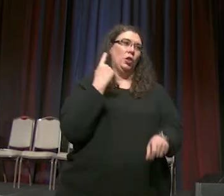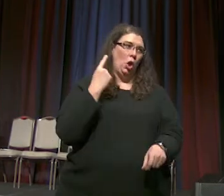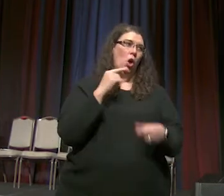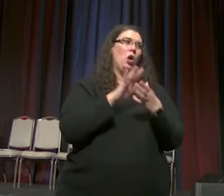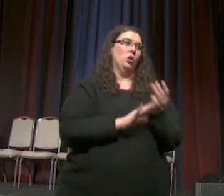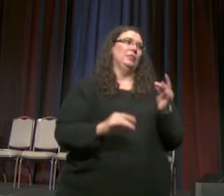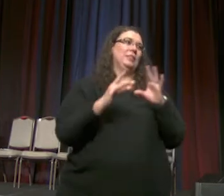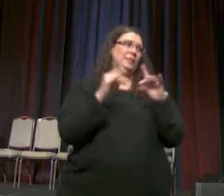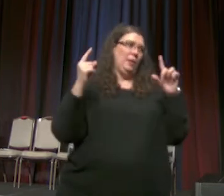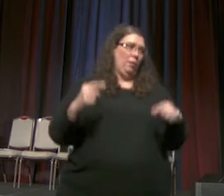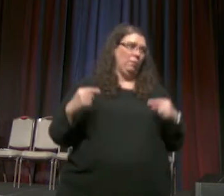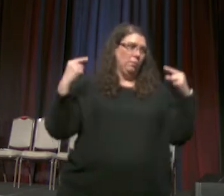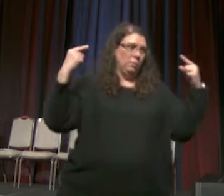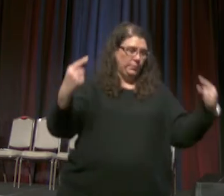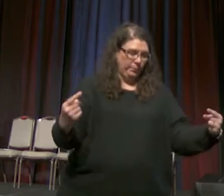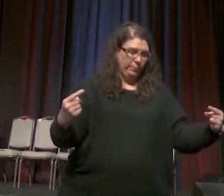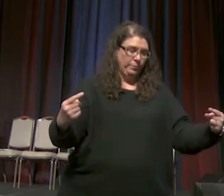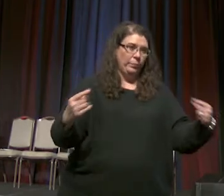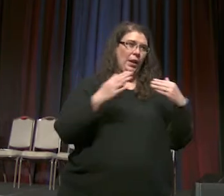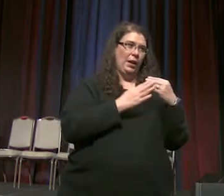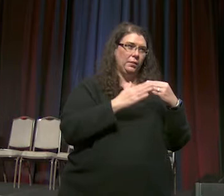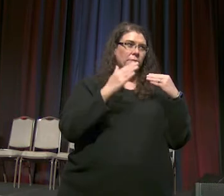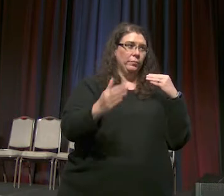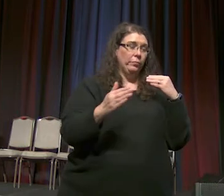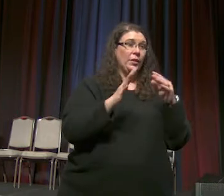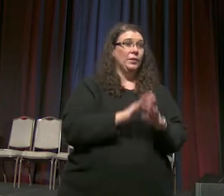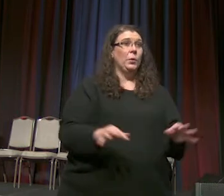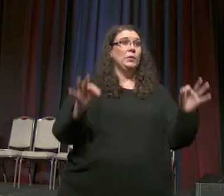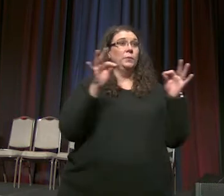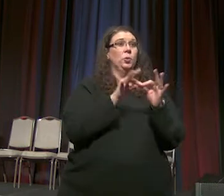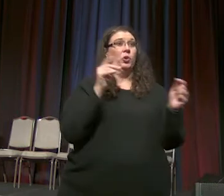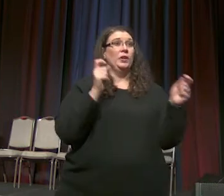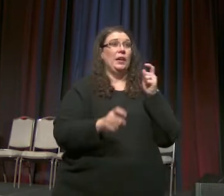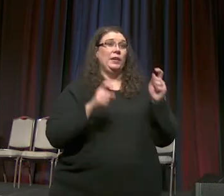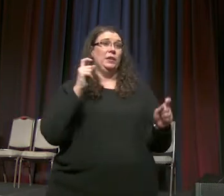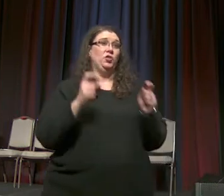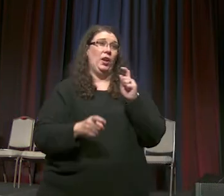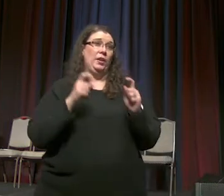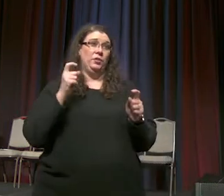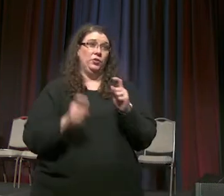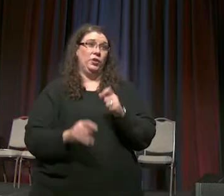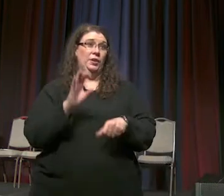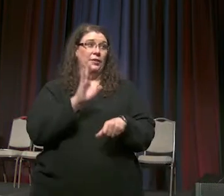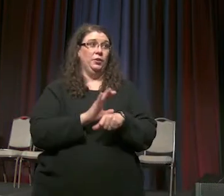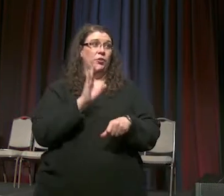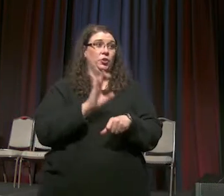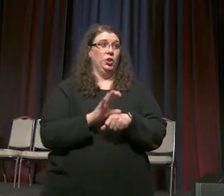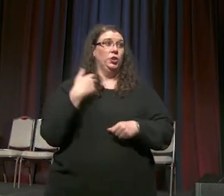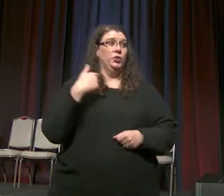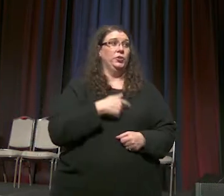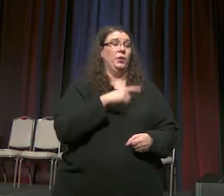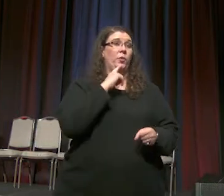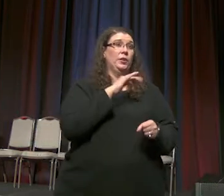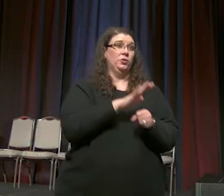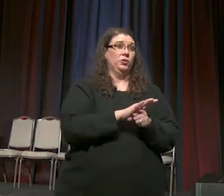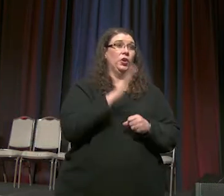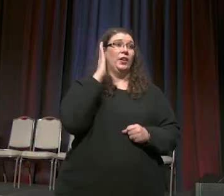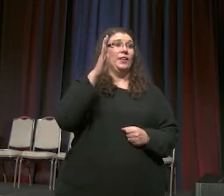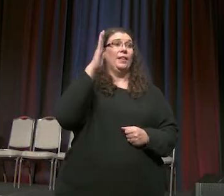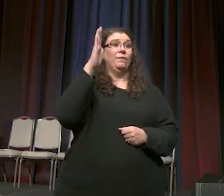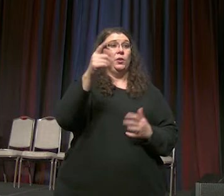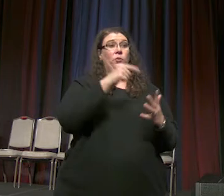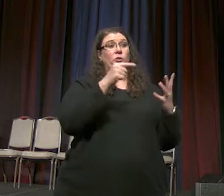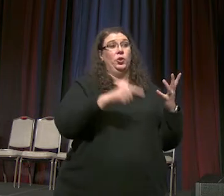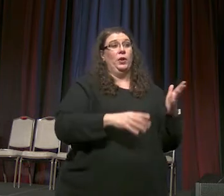tail, and it is important in a changing church that we ensure that the future of these plans